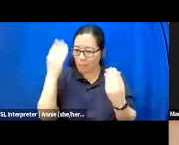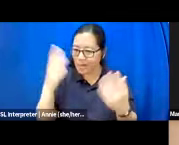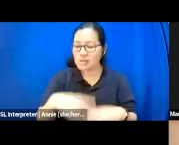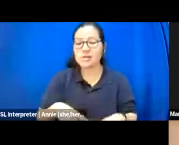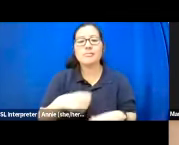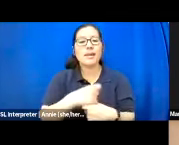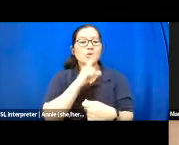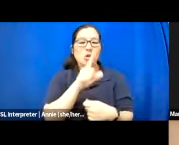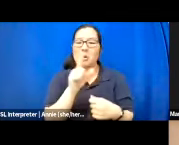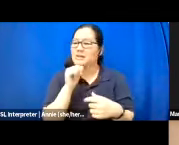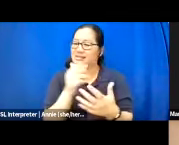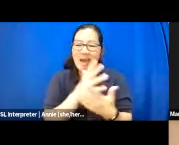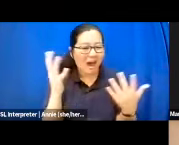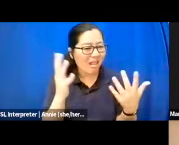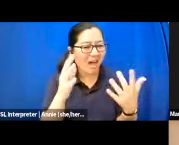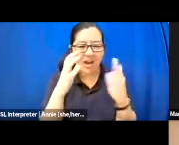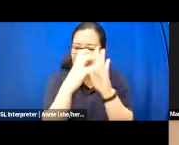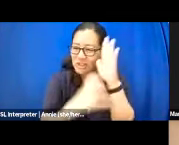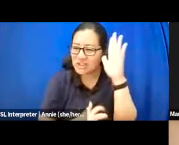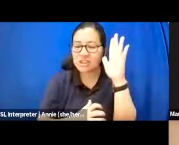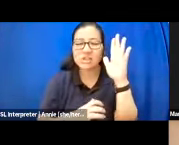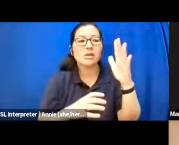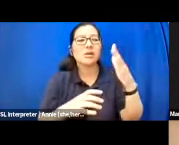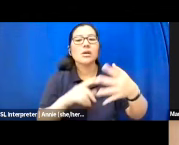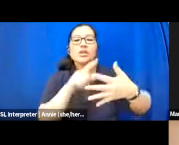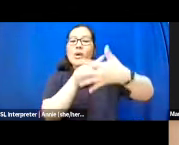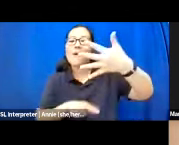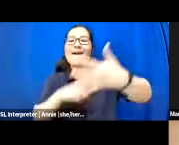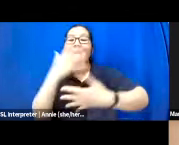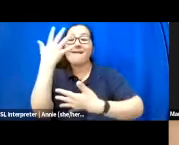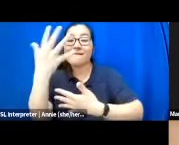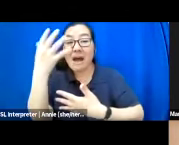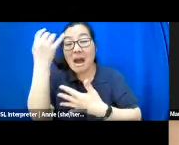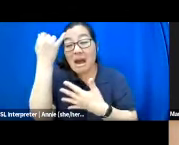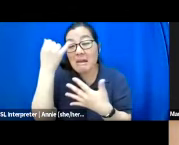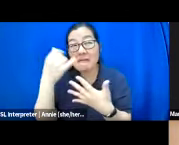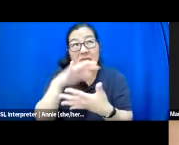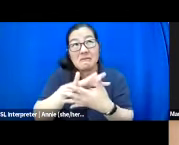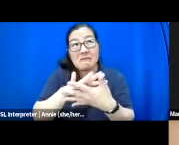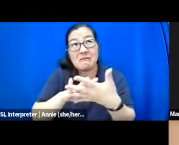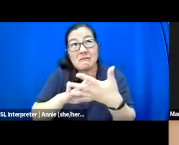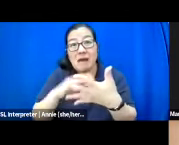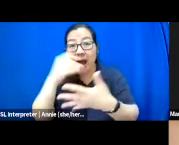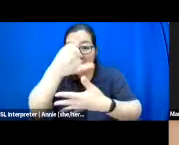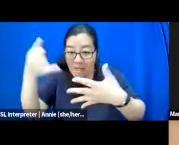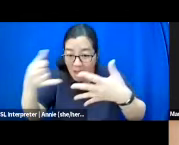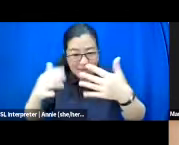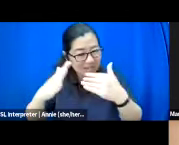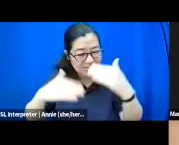slides, like not more than 5 ideas, or I would do less than that probably, you know.